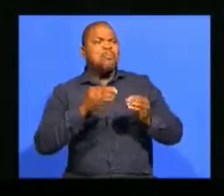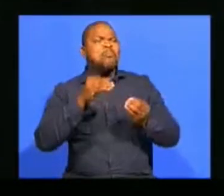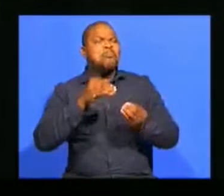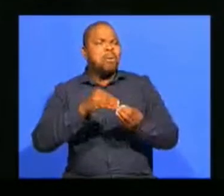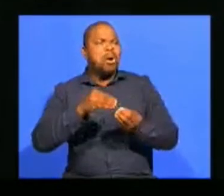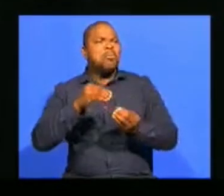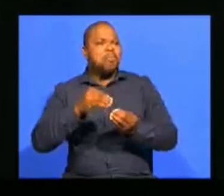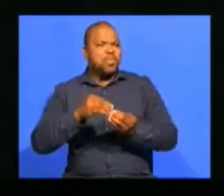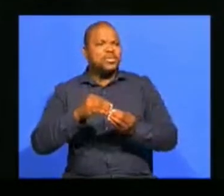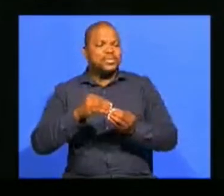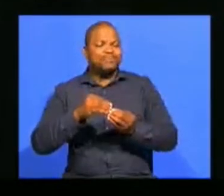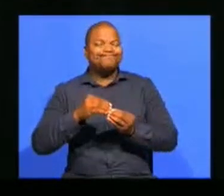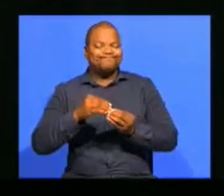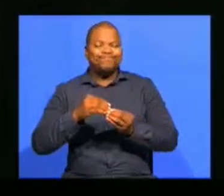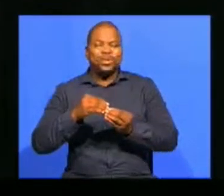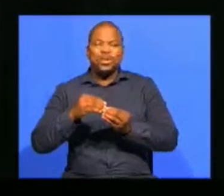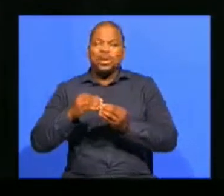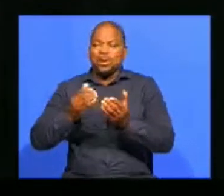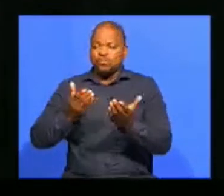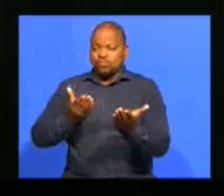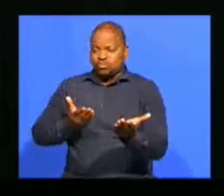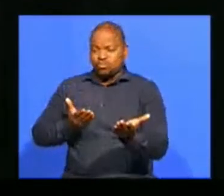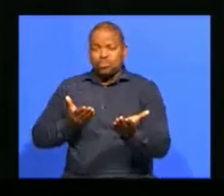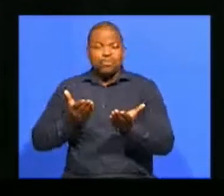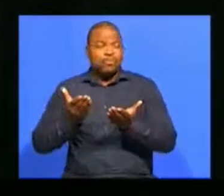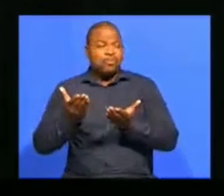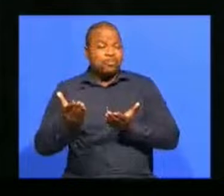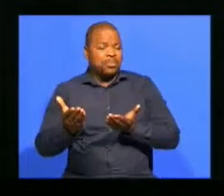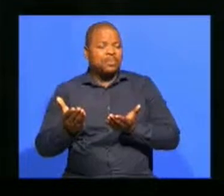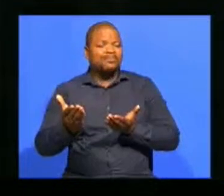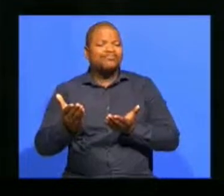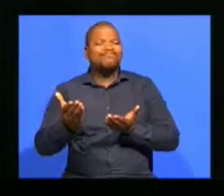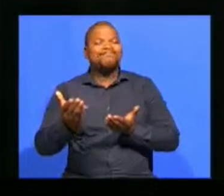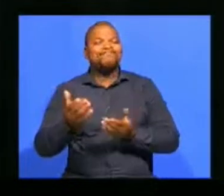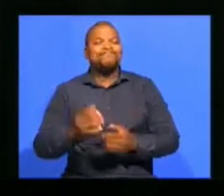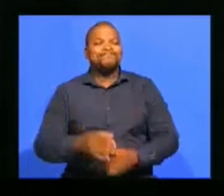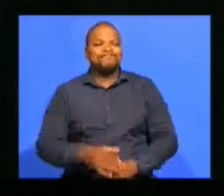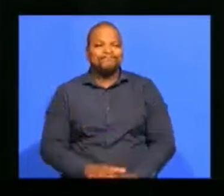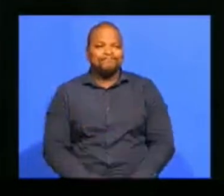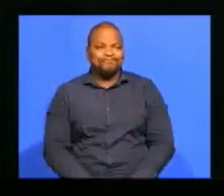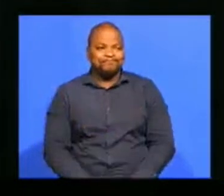more by way of exchanges, by way of